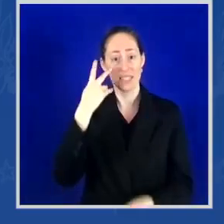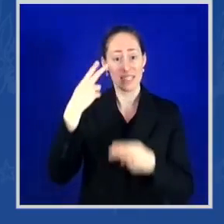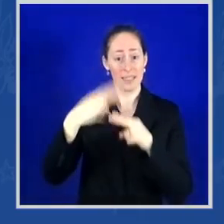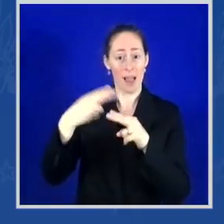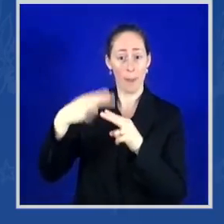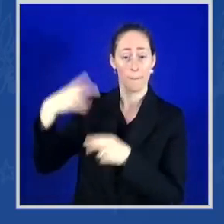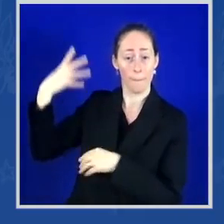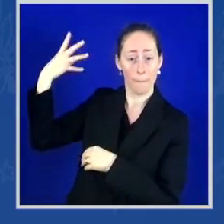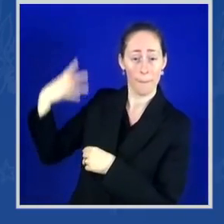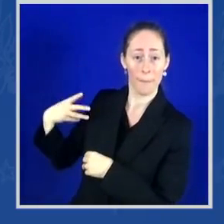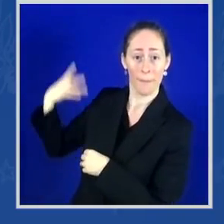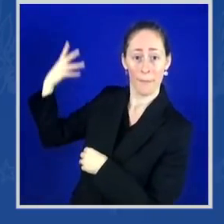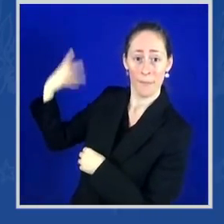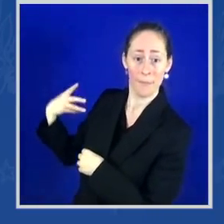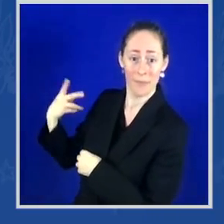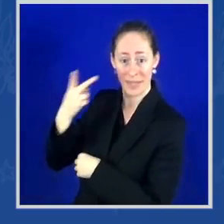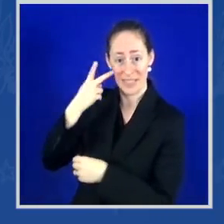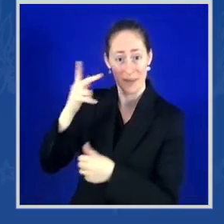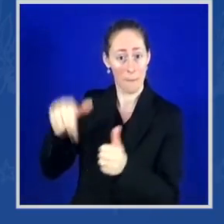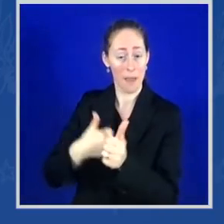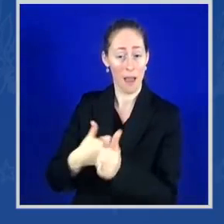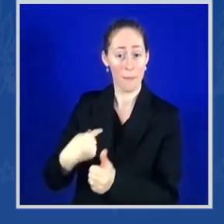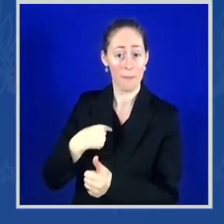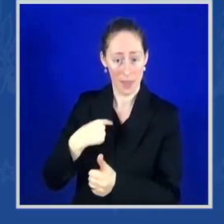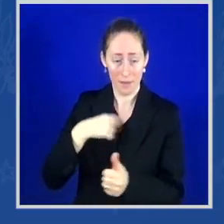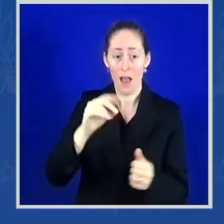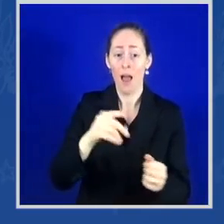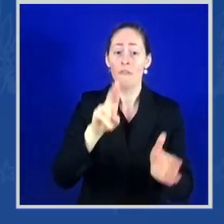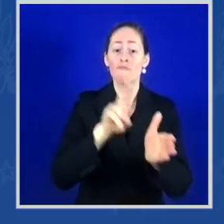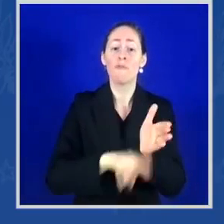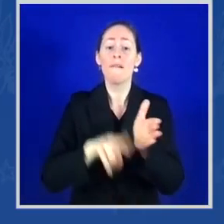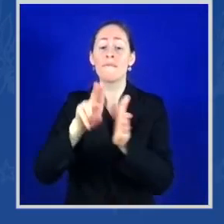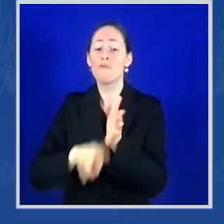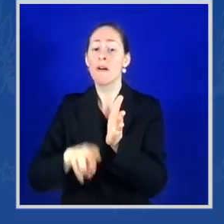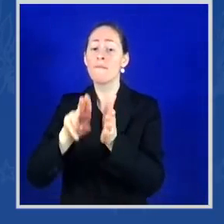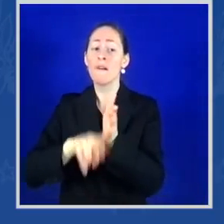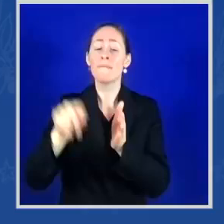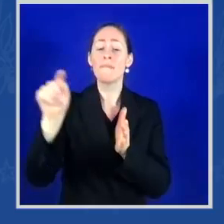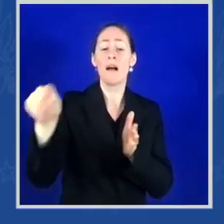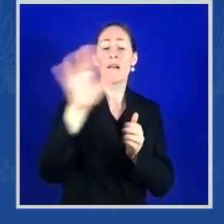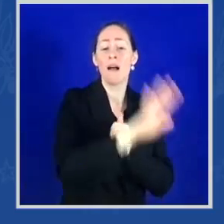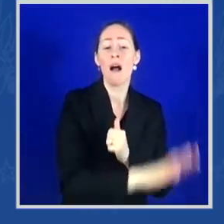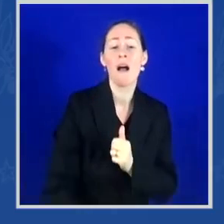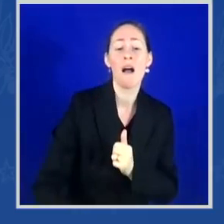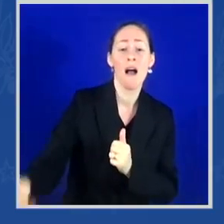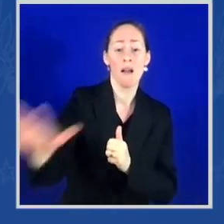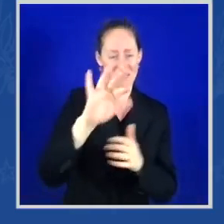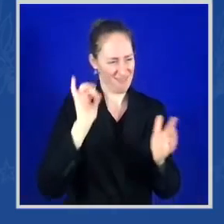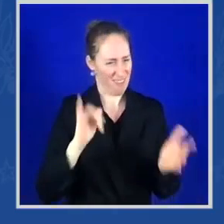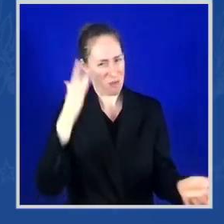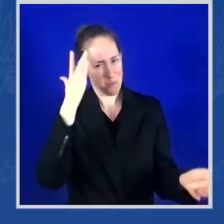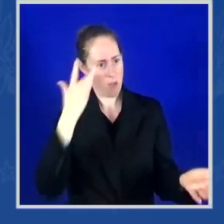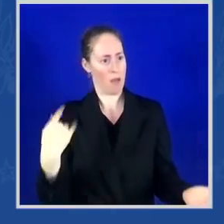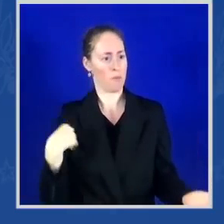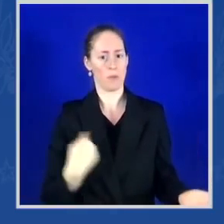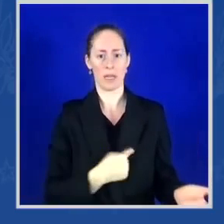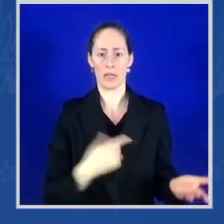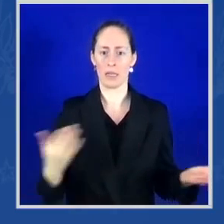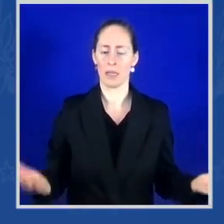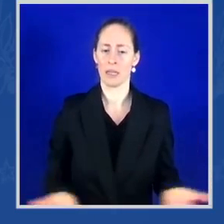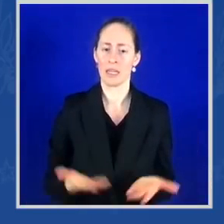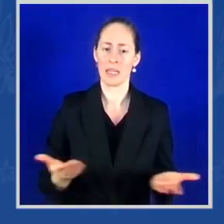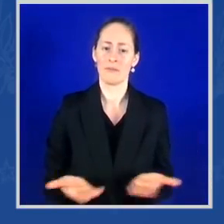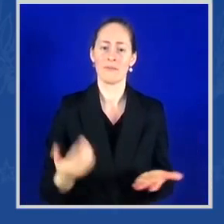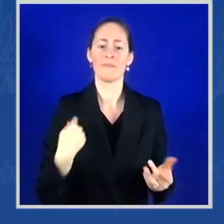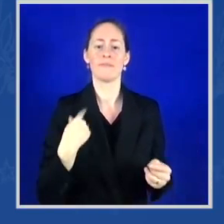America of veterans is the reason why we're able to stand here. We can't kid ourselves about that. And so I hope